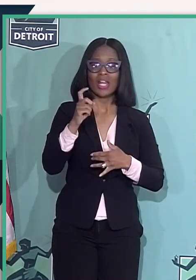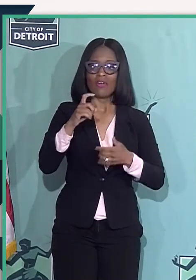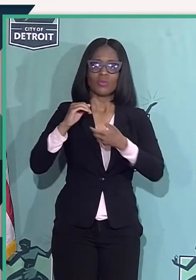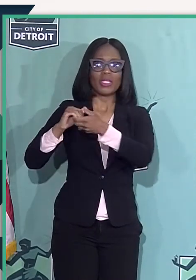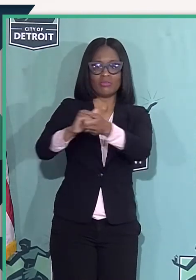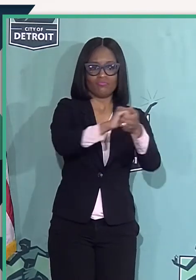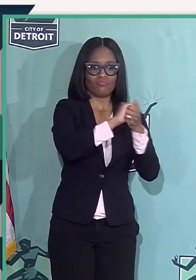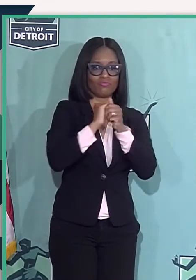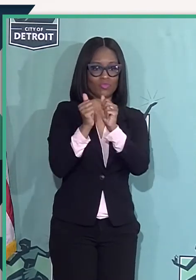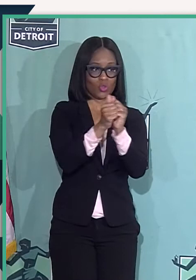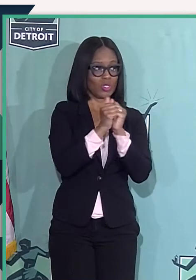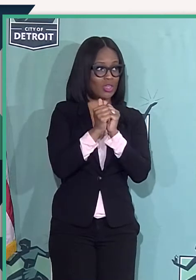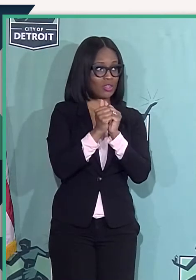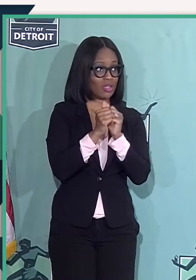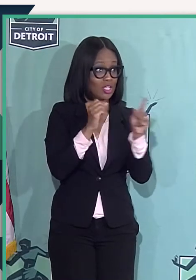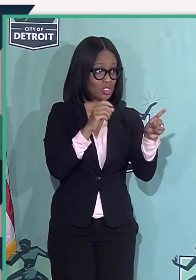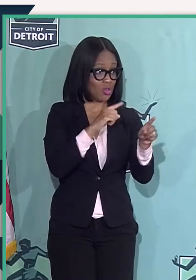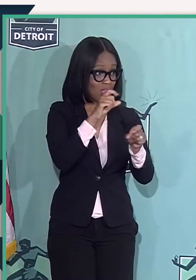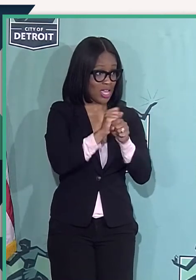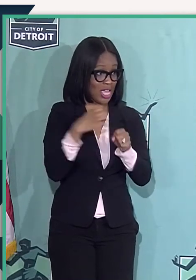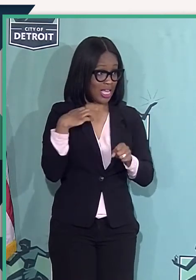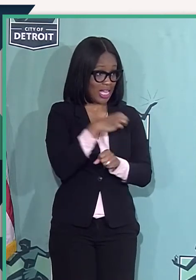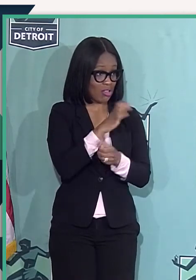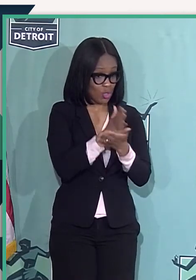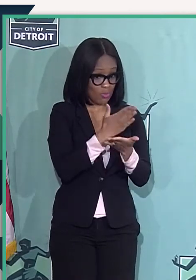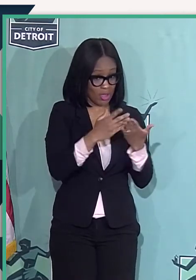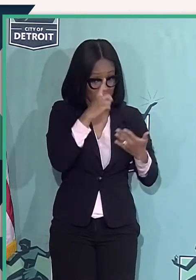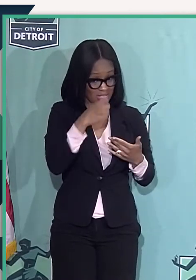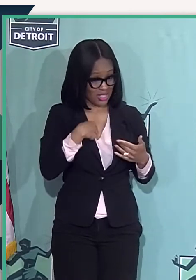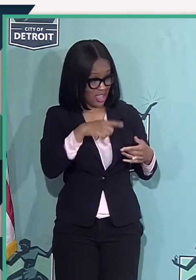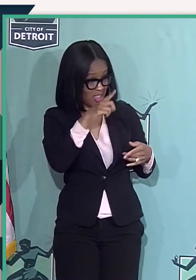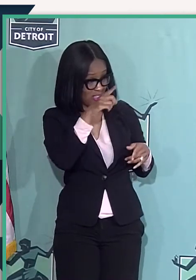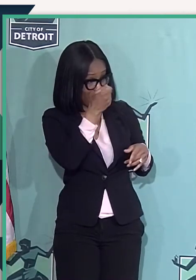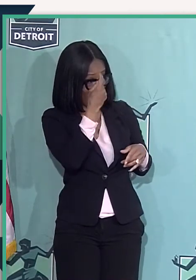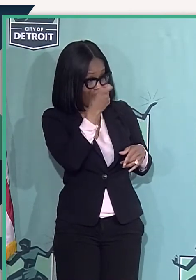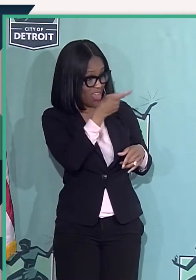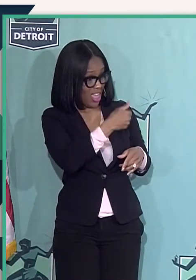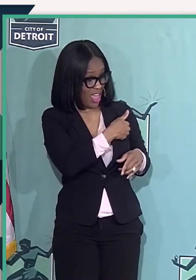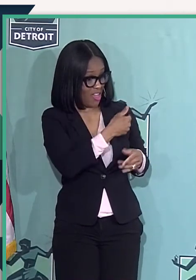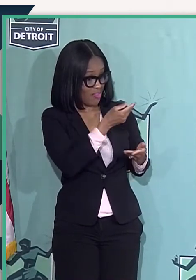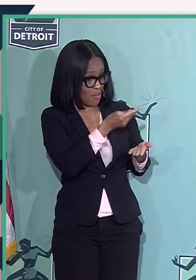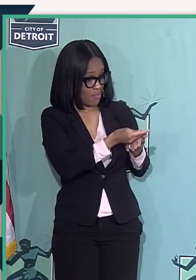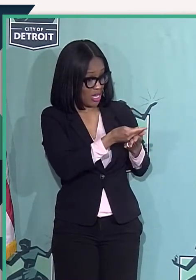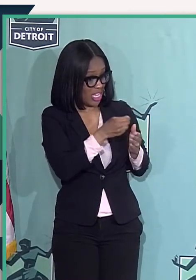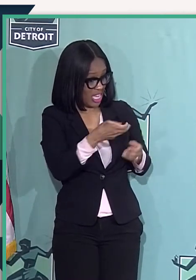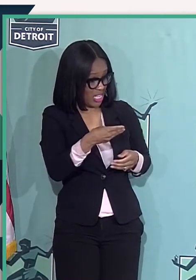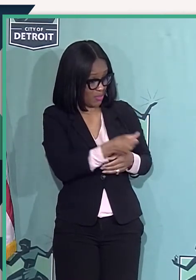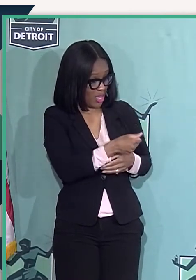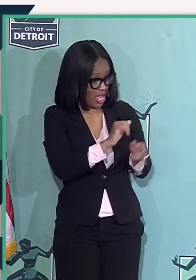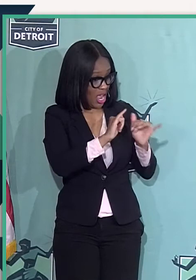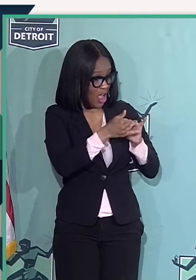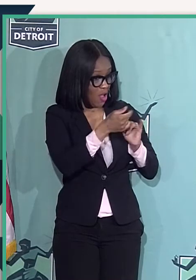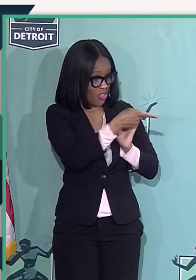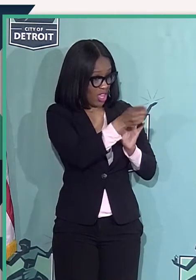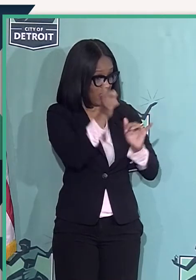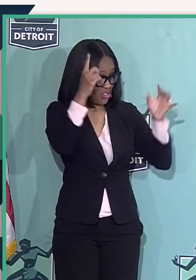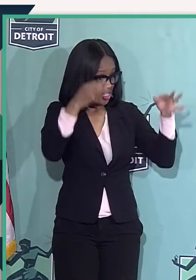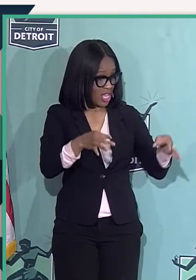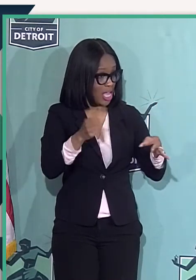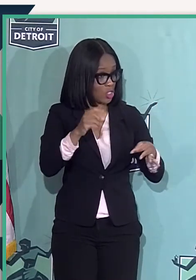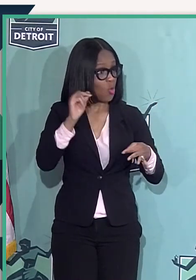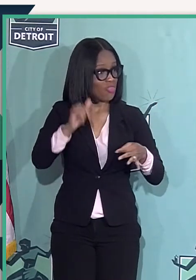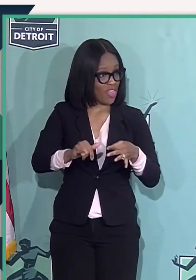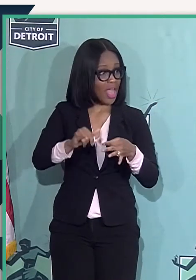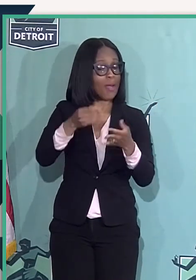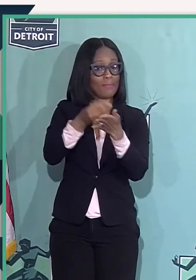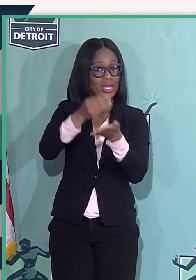effort. Okay, so the actual council budgets, because as I understand it, council has an amount of money to spend as they see fit. Those amounts have been reduced Yes.